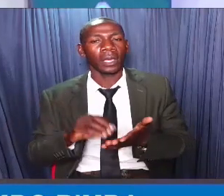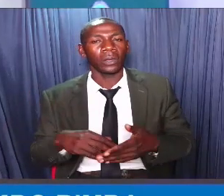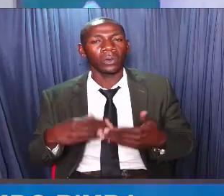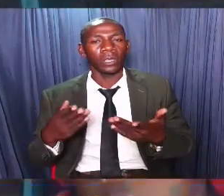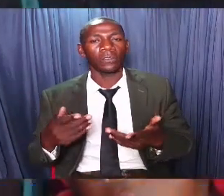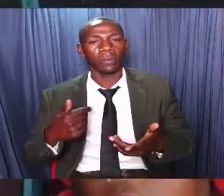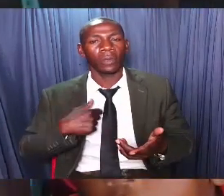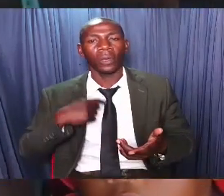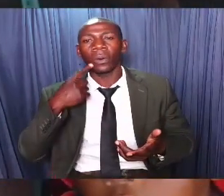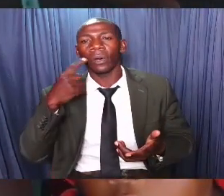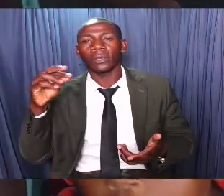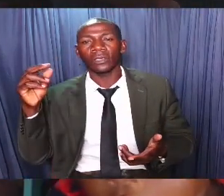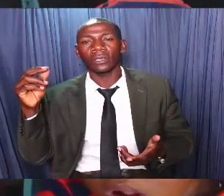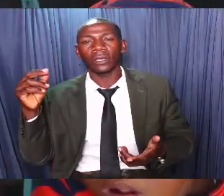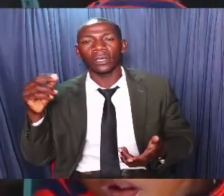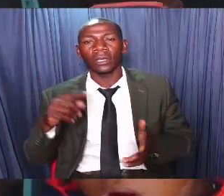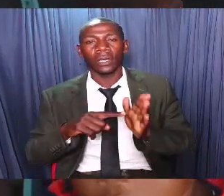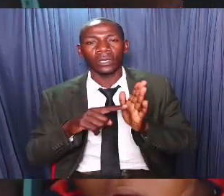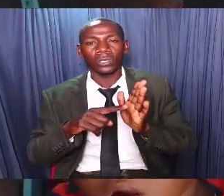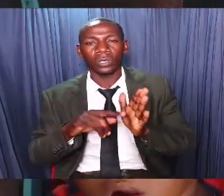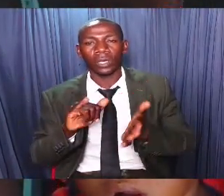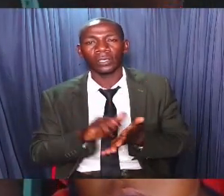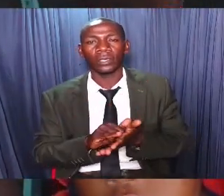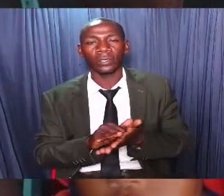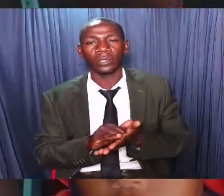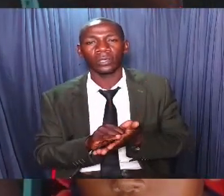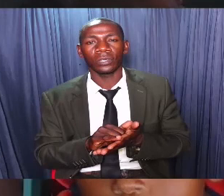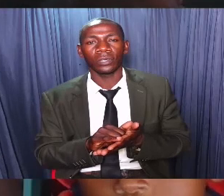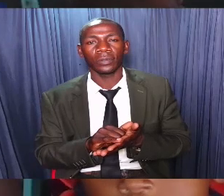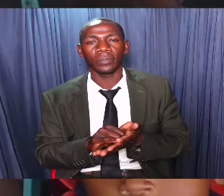you're giving me 100 shillings. I said yes. Na nikuonyesha ya kwamba, showing that,